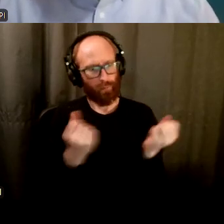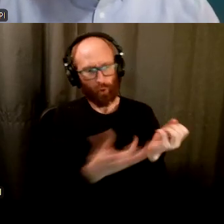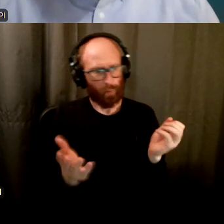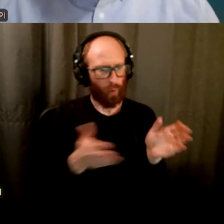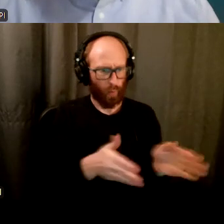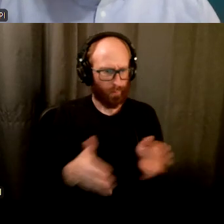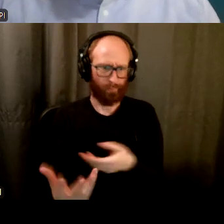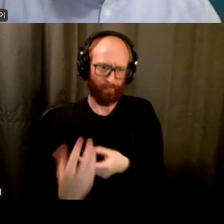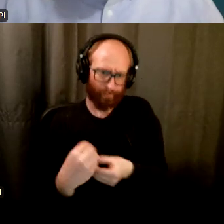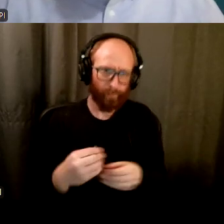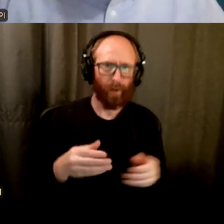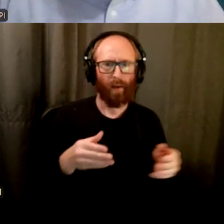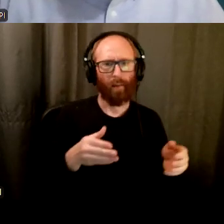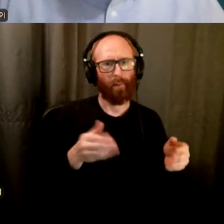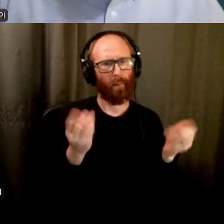and expression.